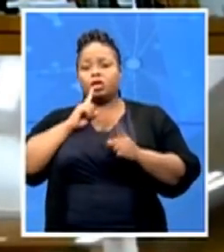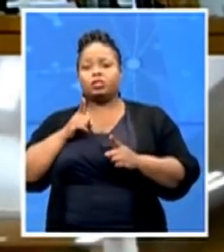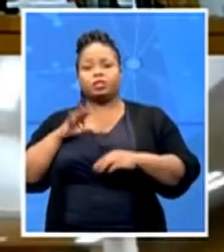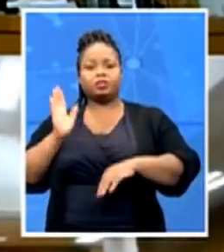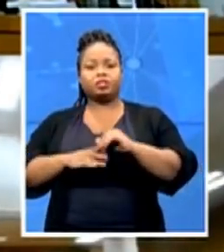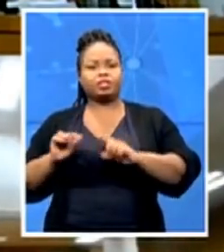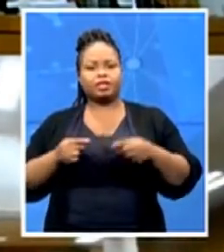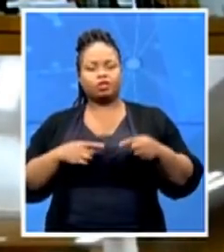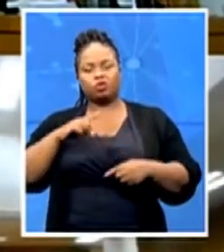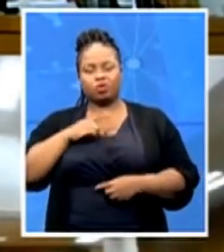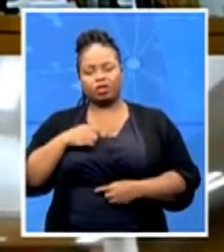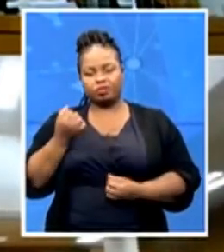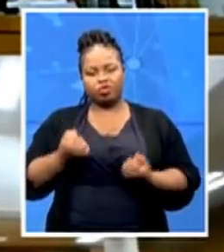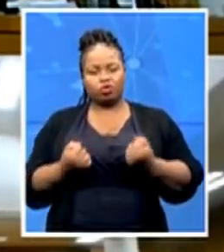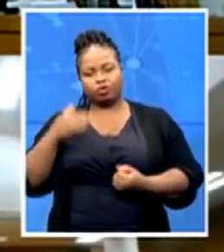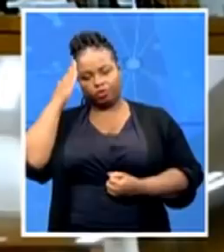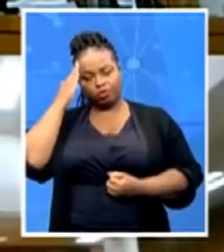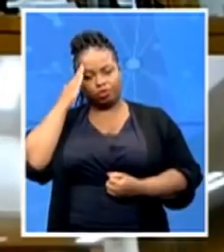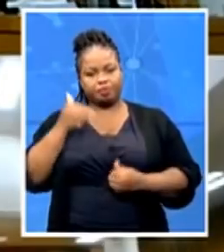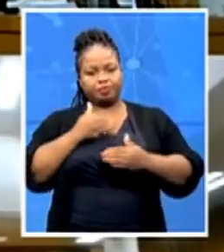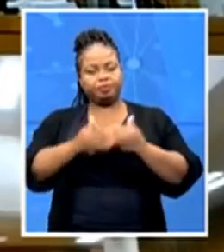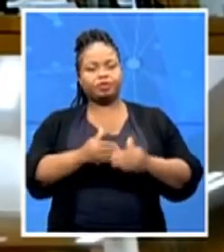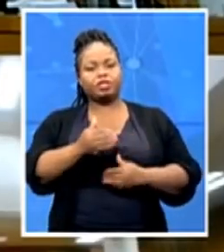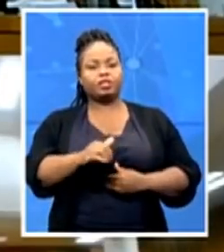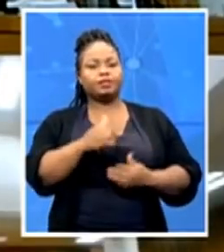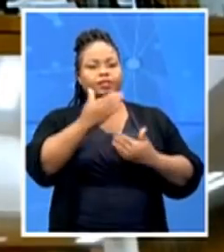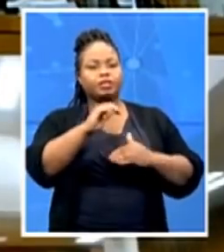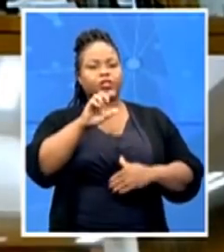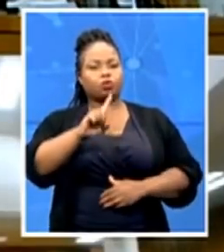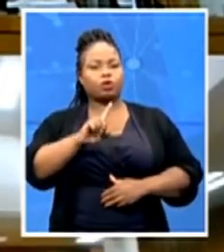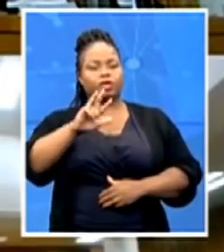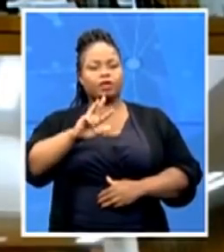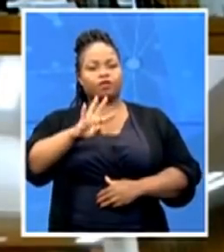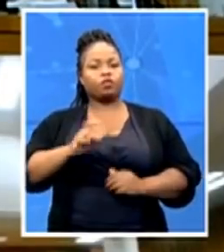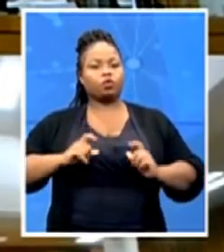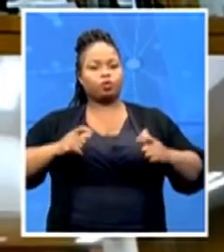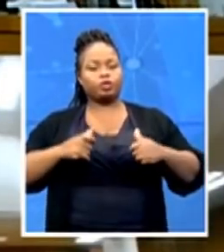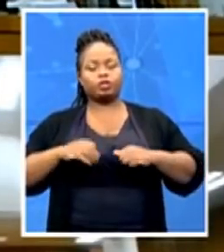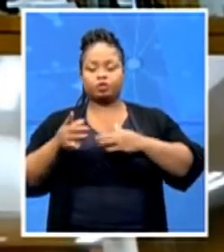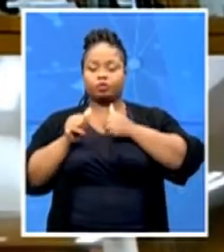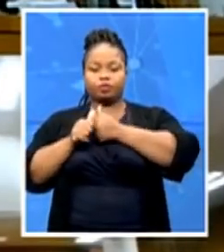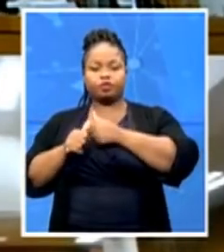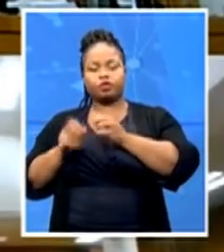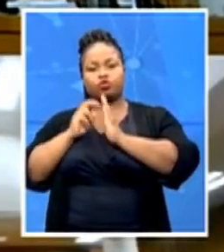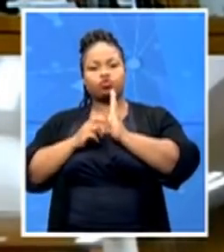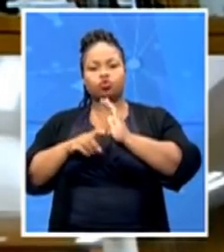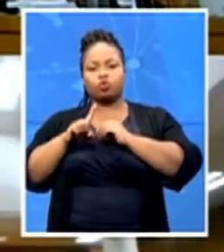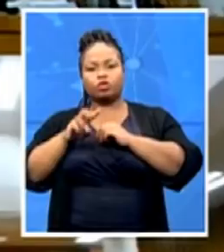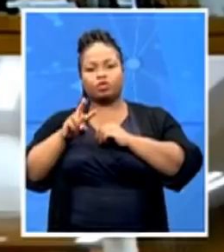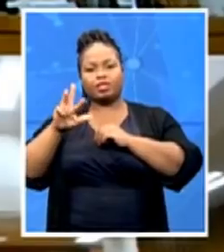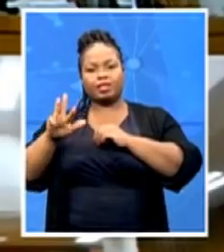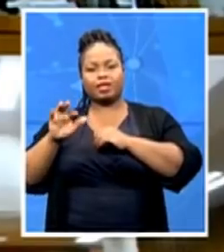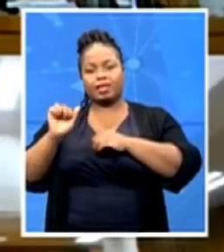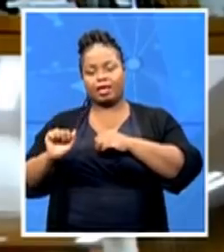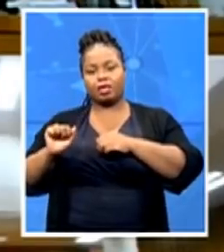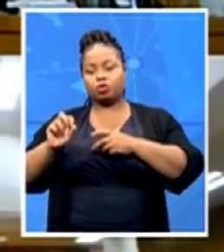Section 194 Committee. We refer to Rules 129A sub 2 and 3, which provide that the committee must ensure